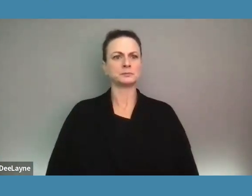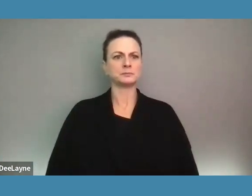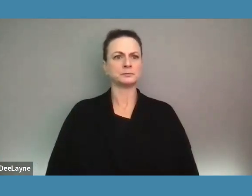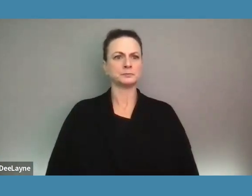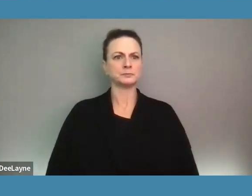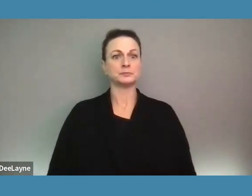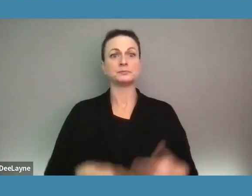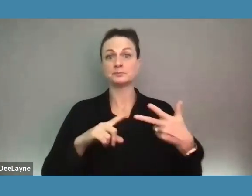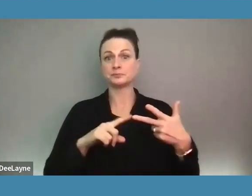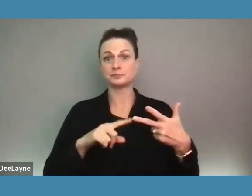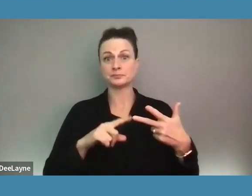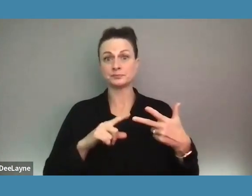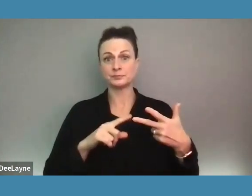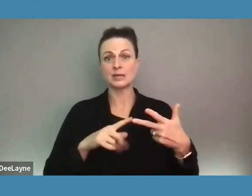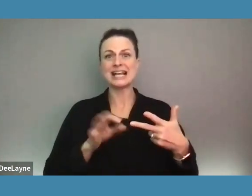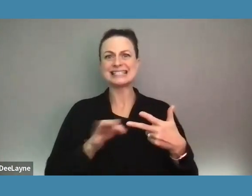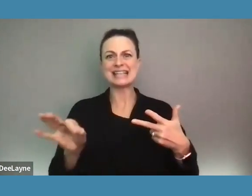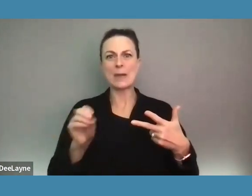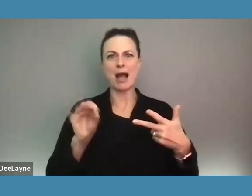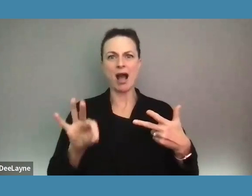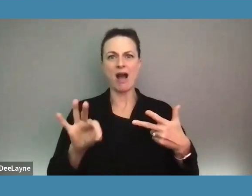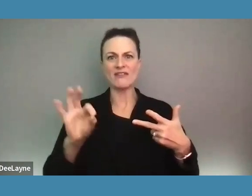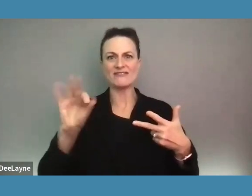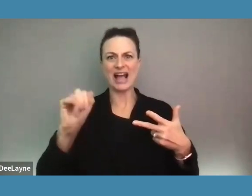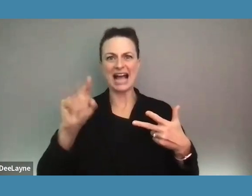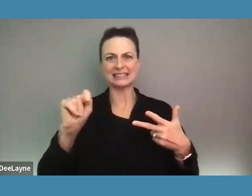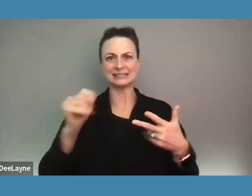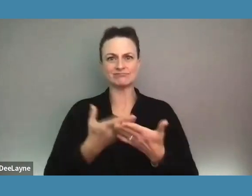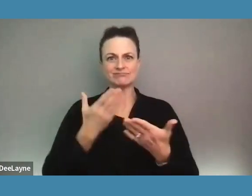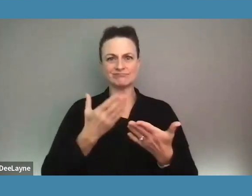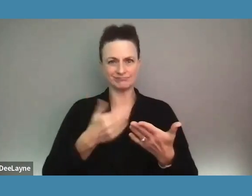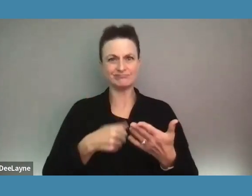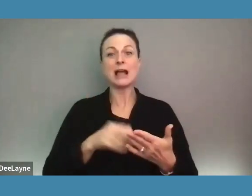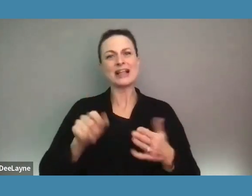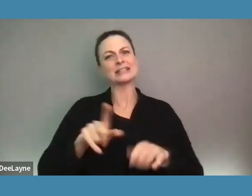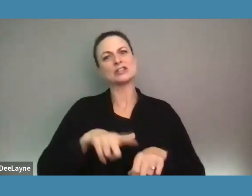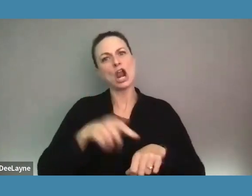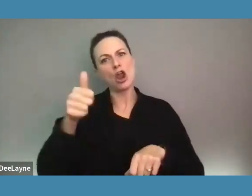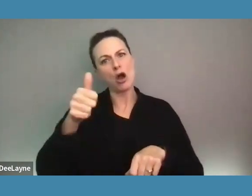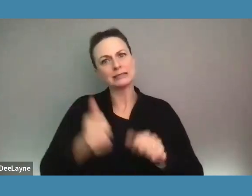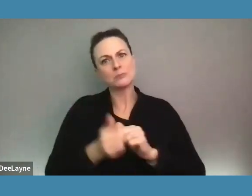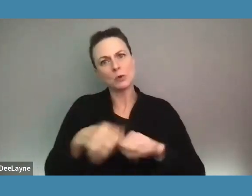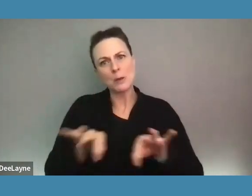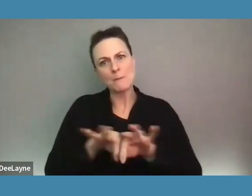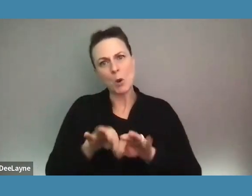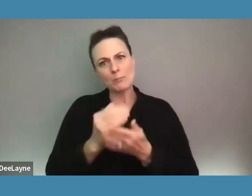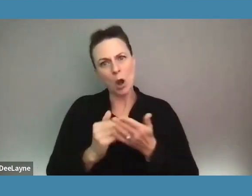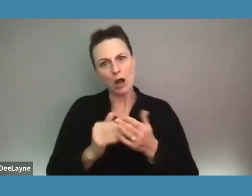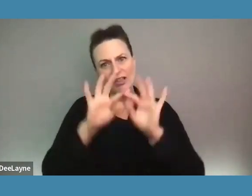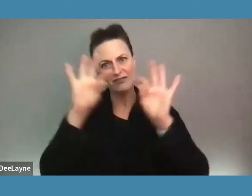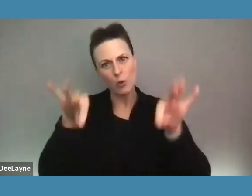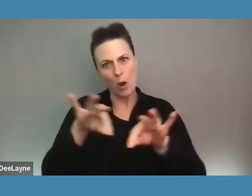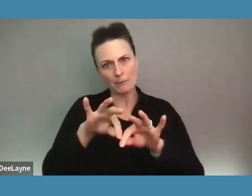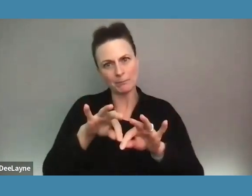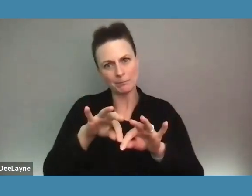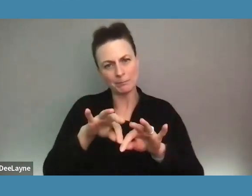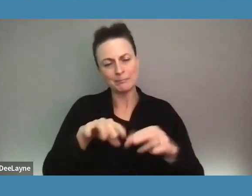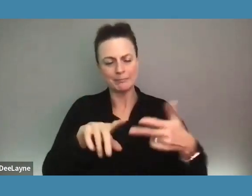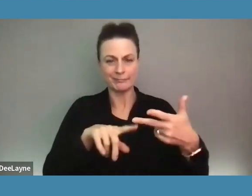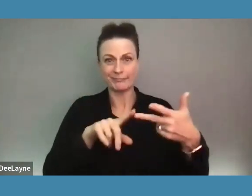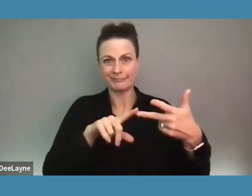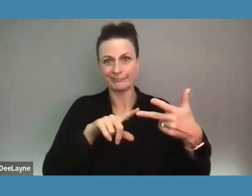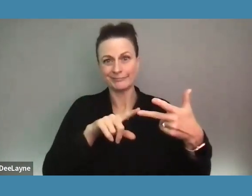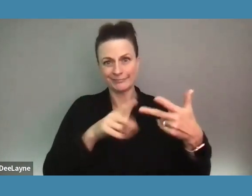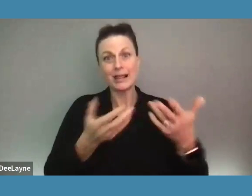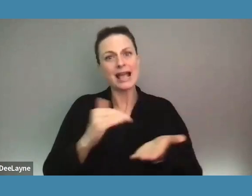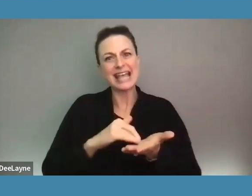So then they're going to have something called a statement of facts. And this is the longest and most important part of the form, and where you again